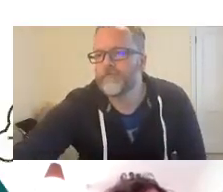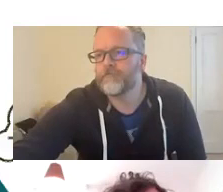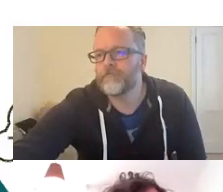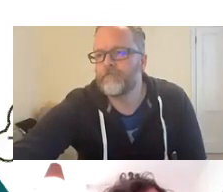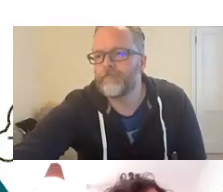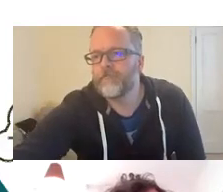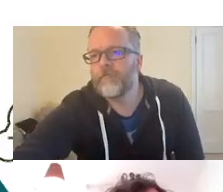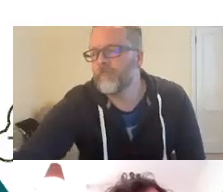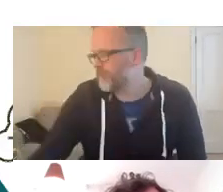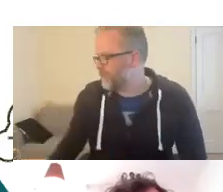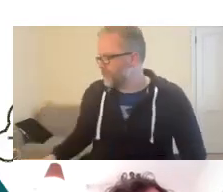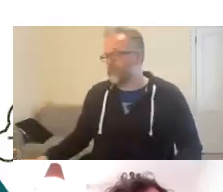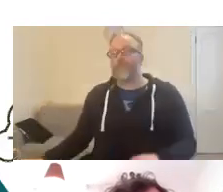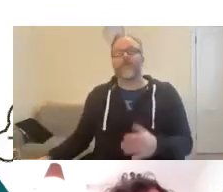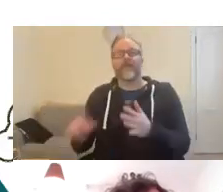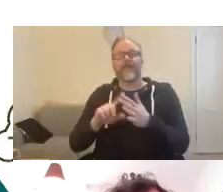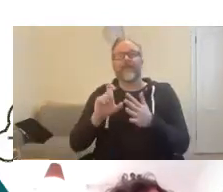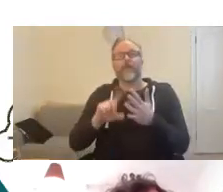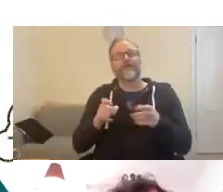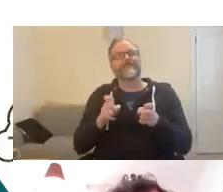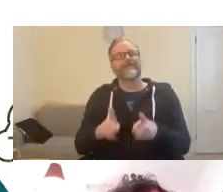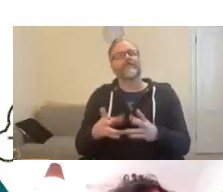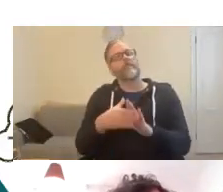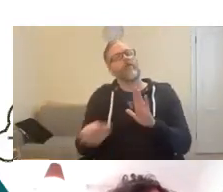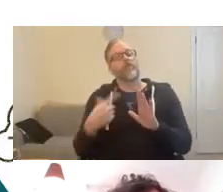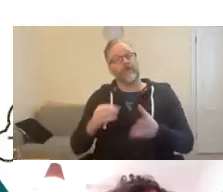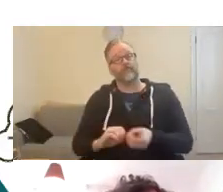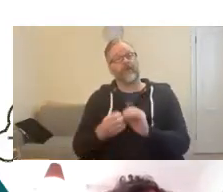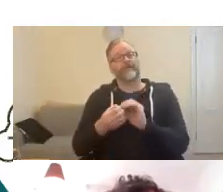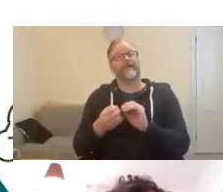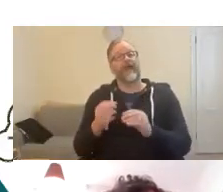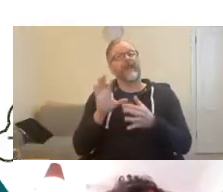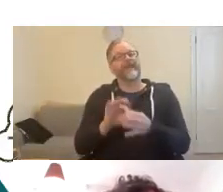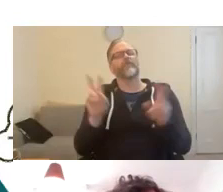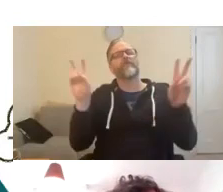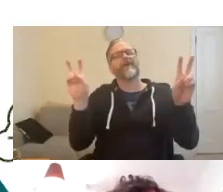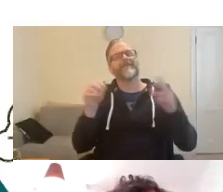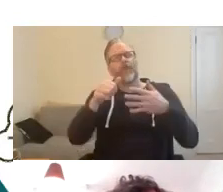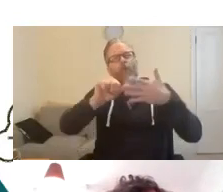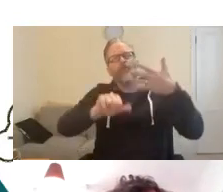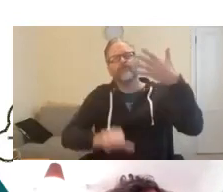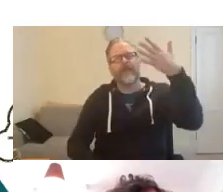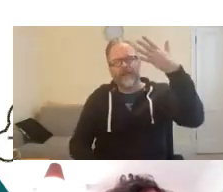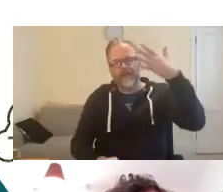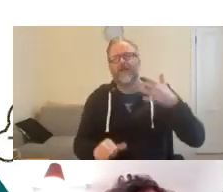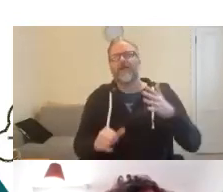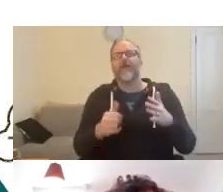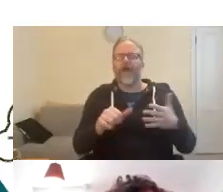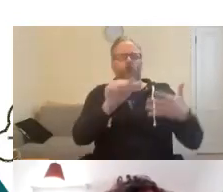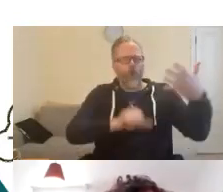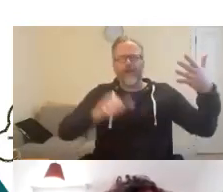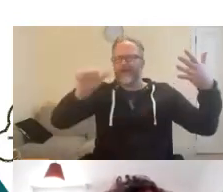So this is the ecosystem type of model that we came up with based on the thematic ordering of the longer list of